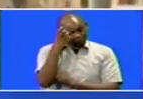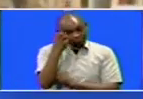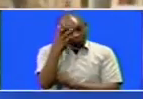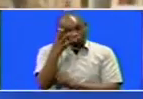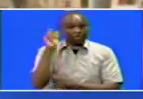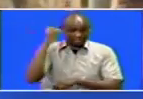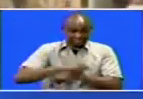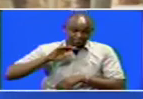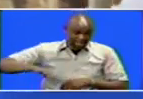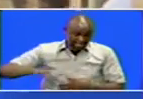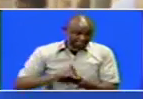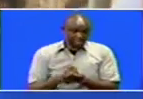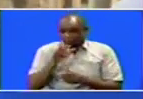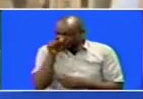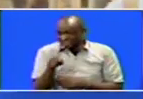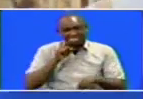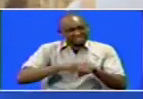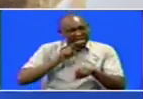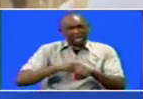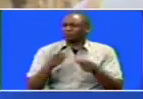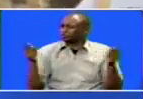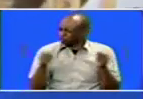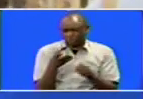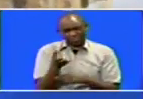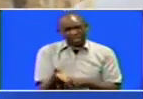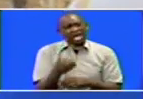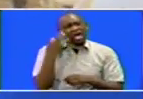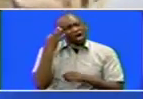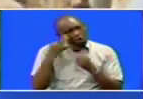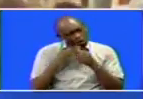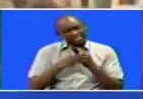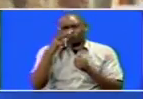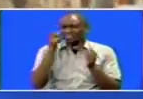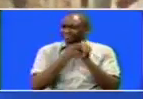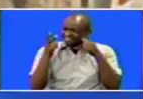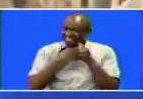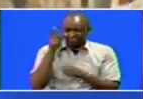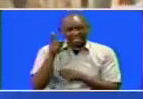clear indication that it's race against time, as the August 2017